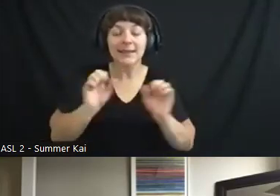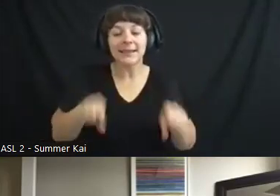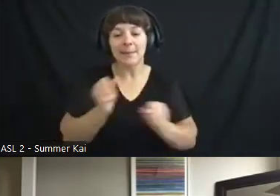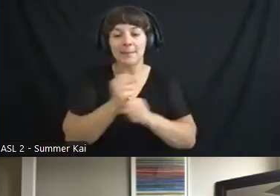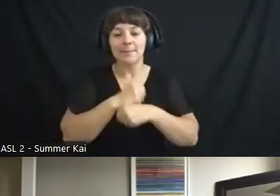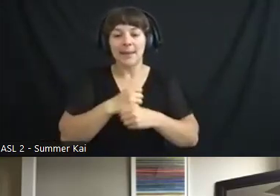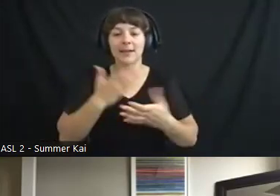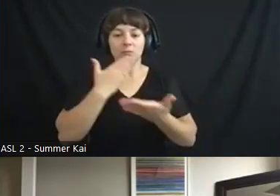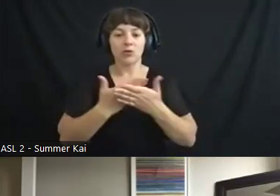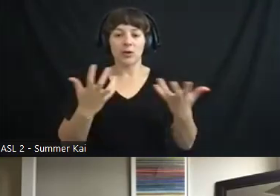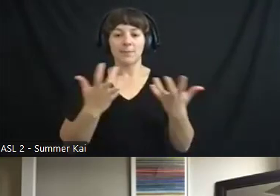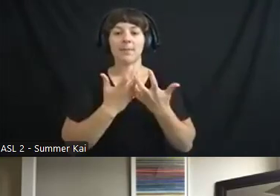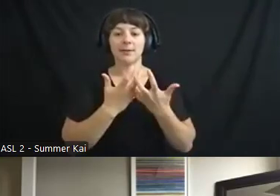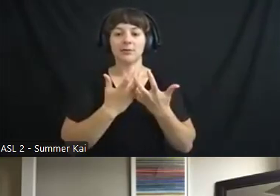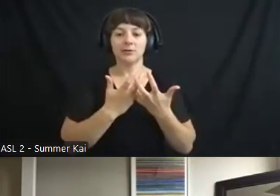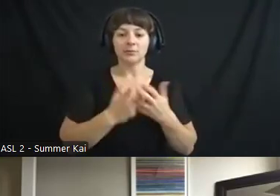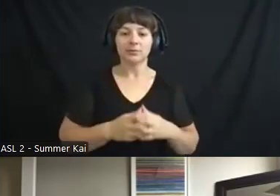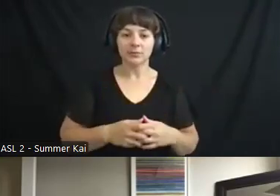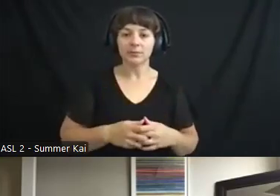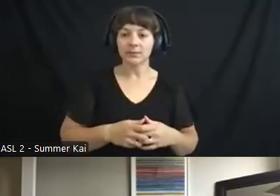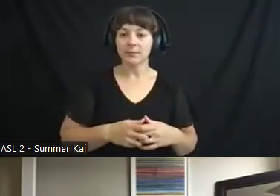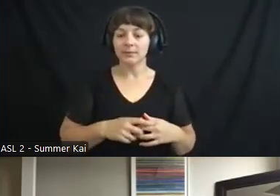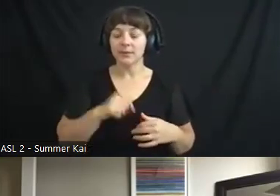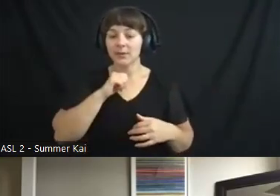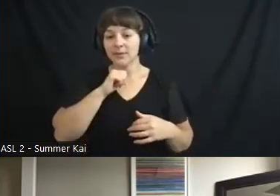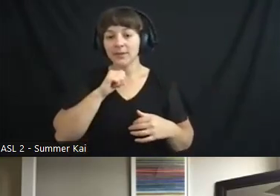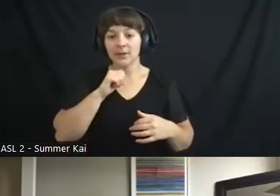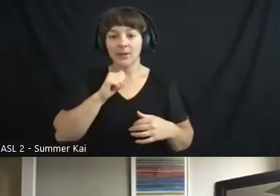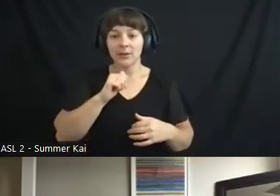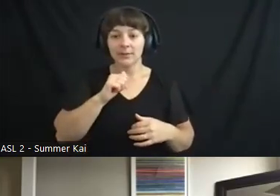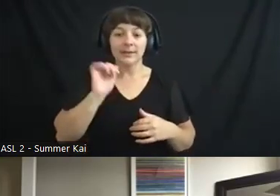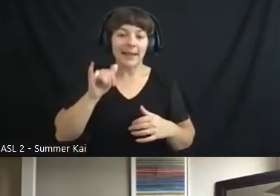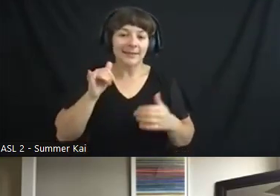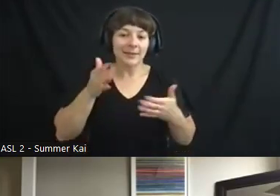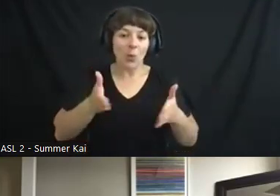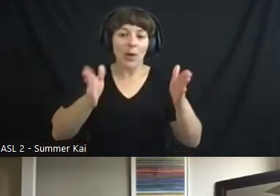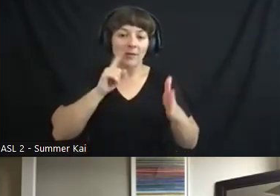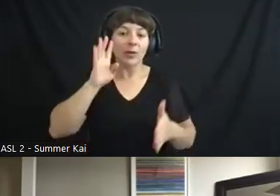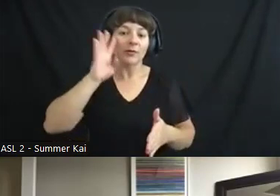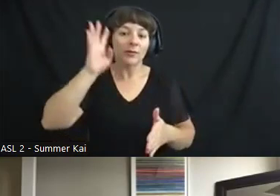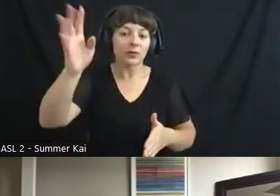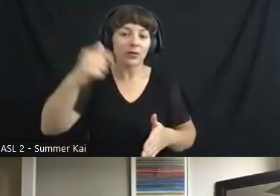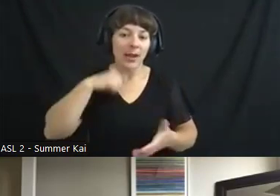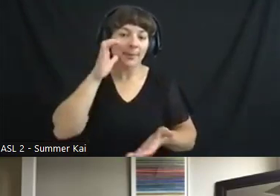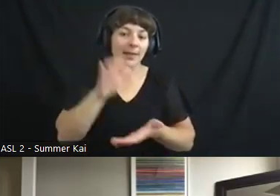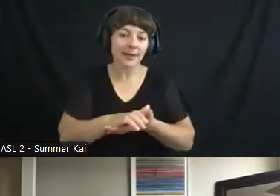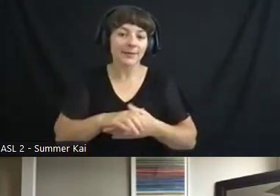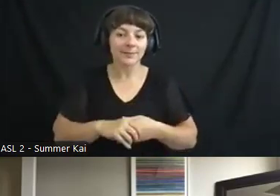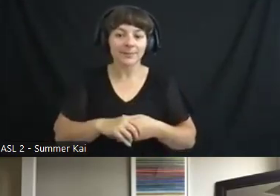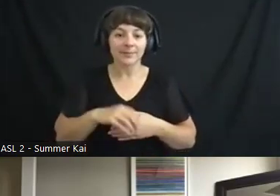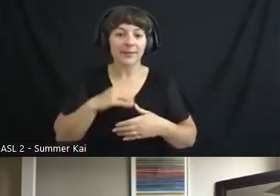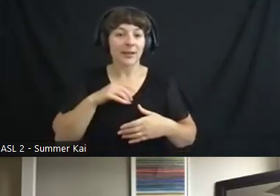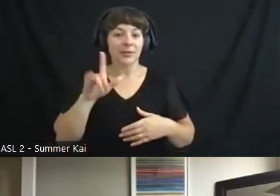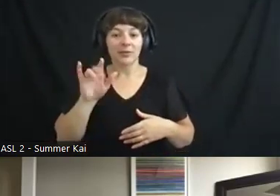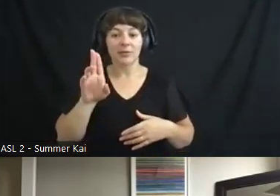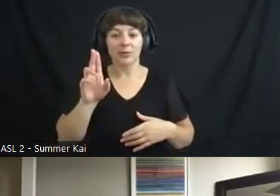And it's a thing of not just the current, but it's the thing of the wave of the future, I suspect. I'll defer to Lauren for final